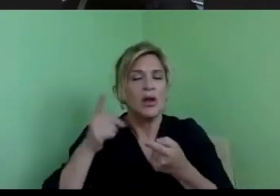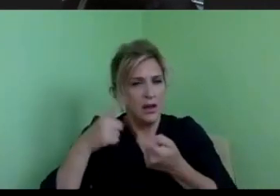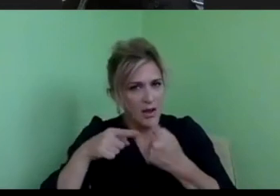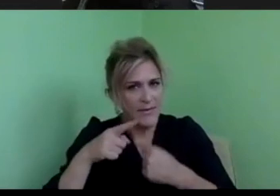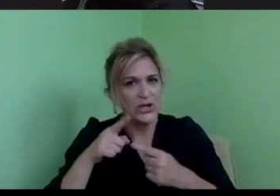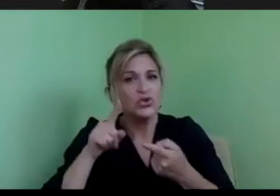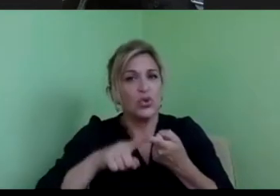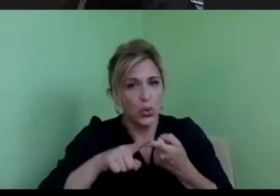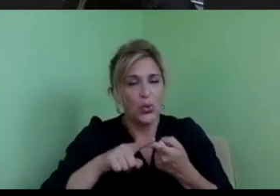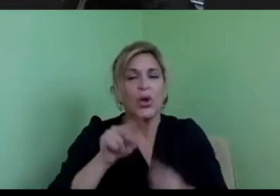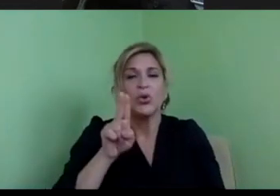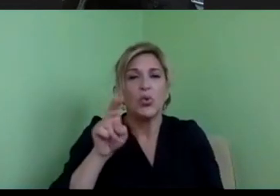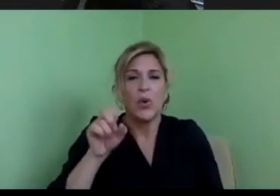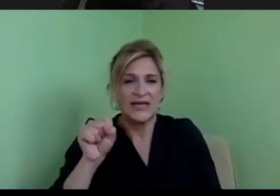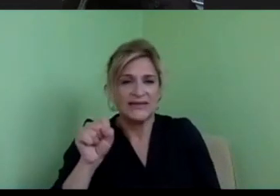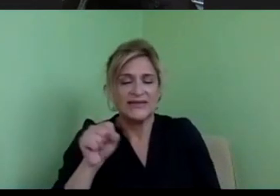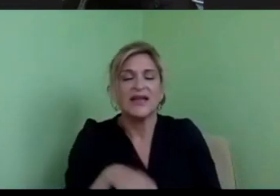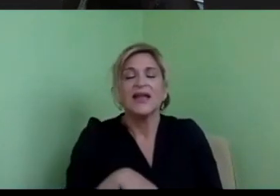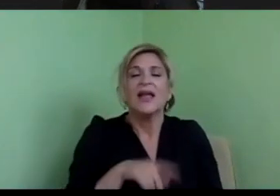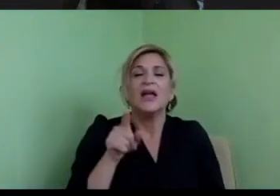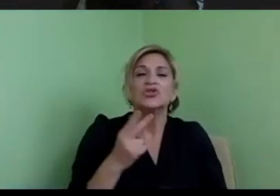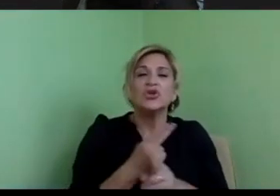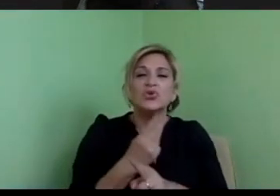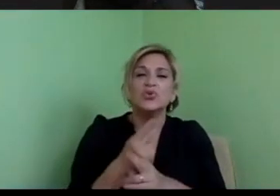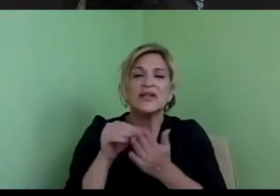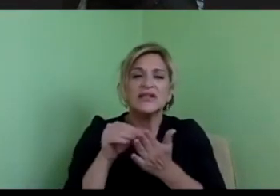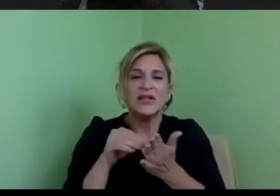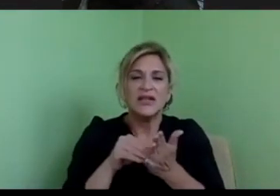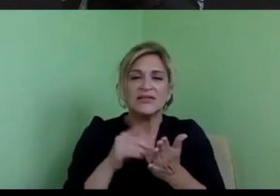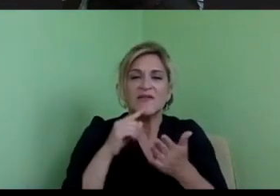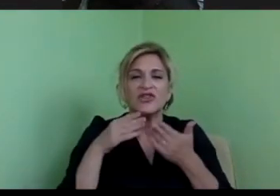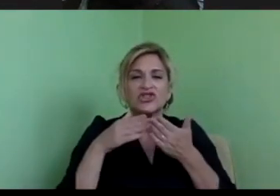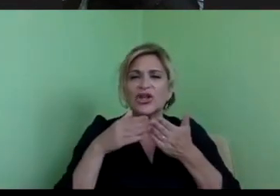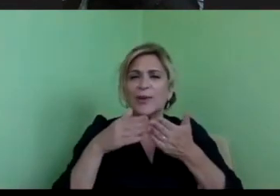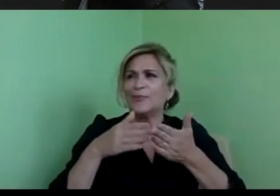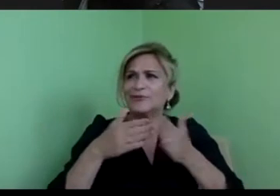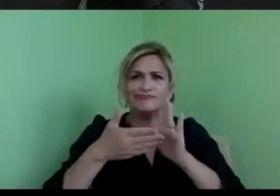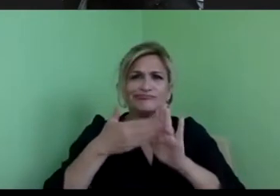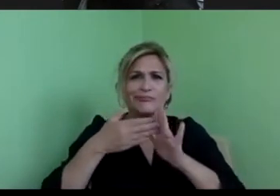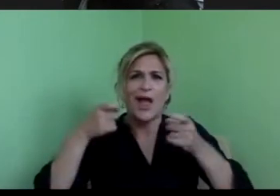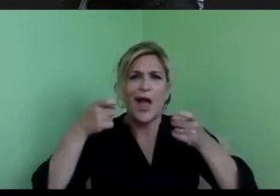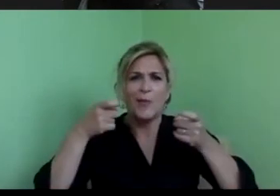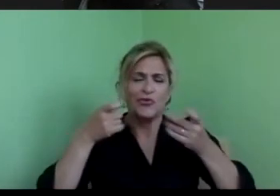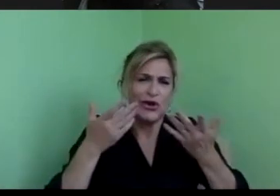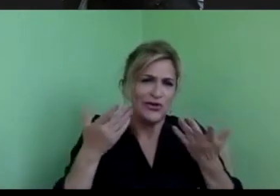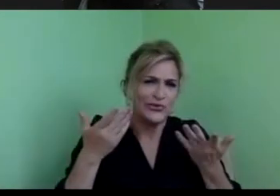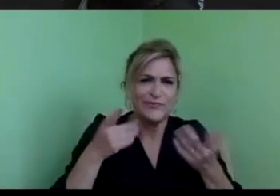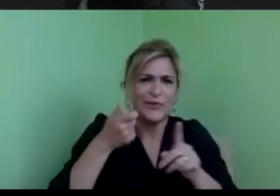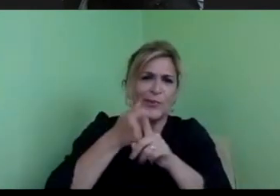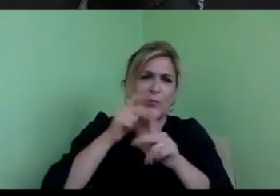she uses the notes of the ship uh operator for lack of you know the enslaver